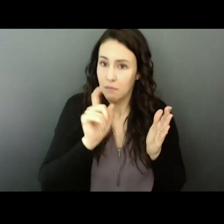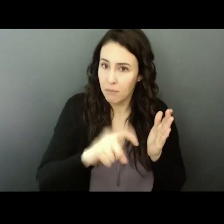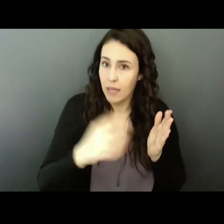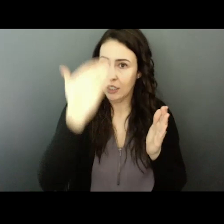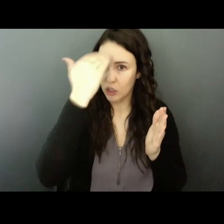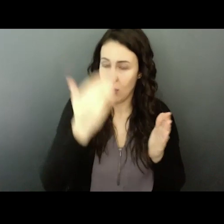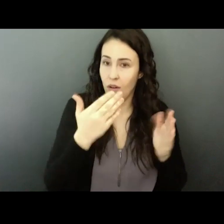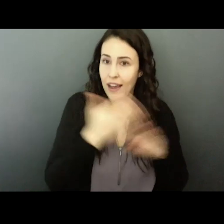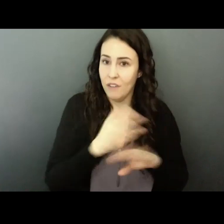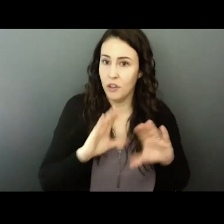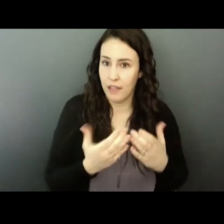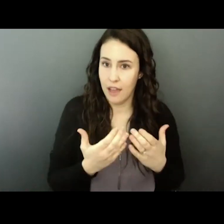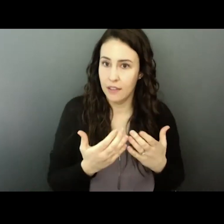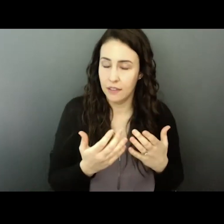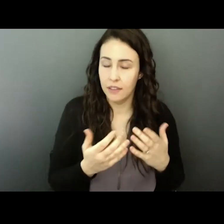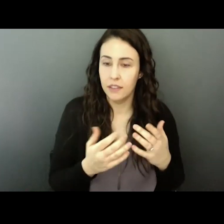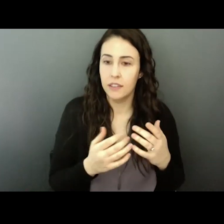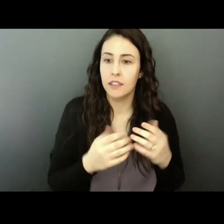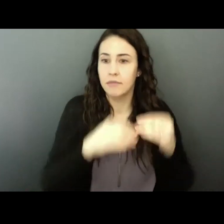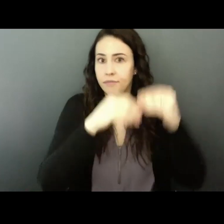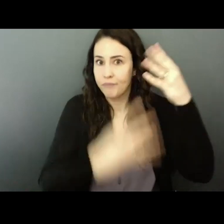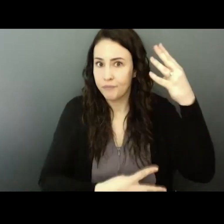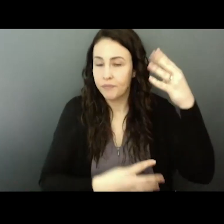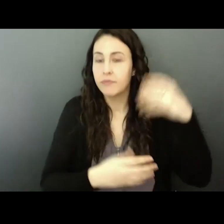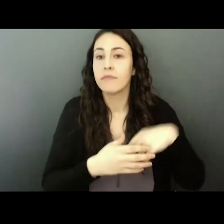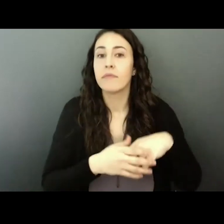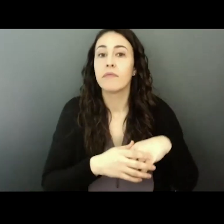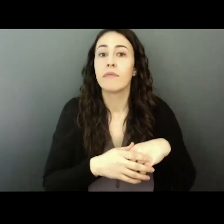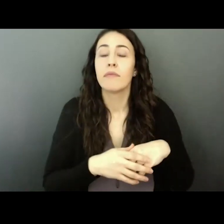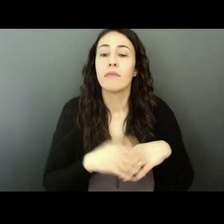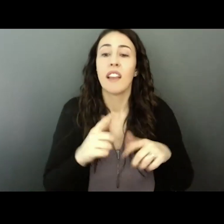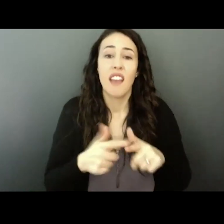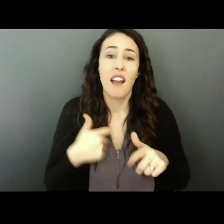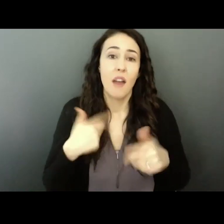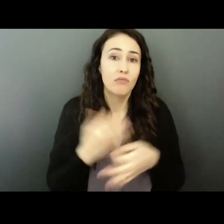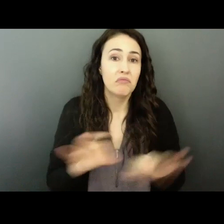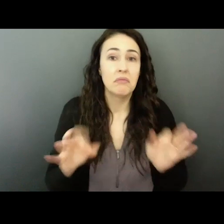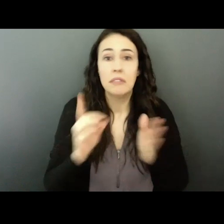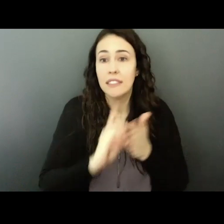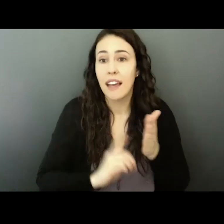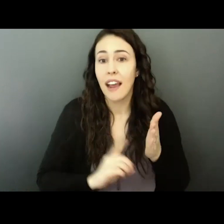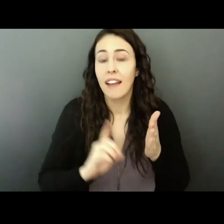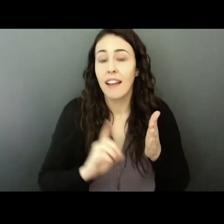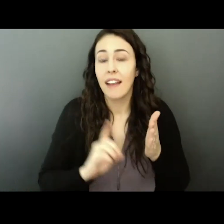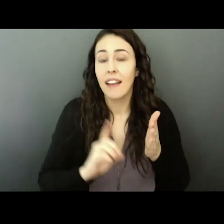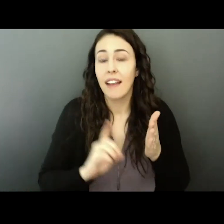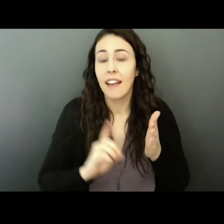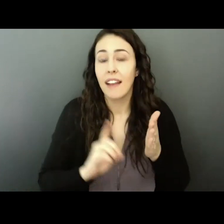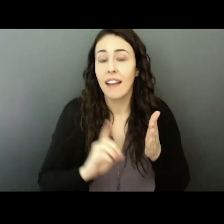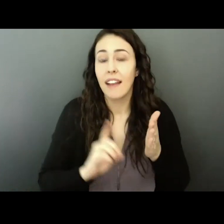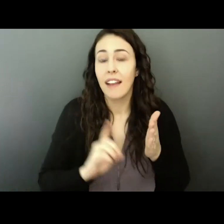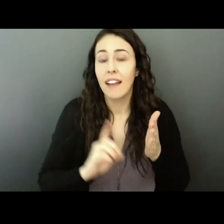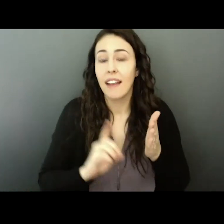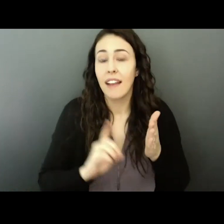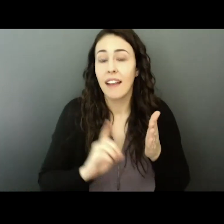course. Beyond that, I was free to design the content of the course based on my scholarly